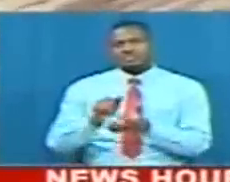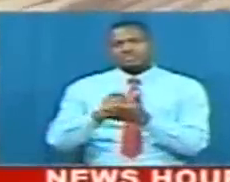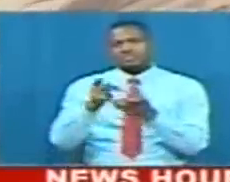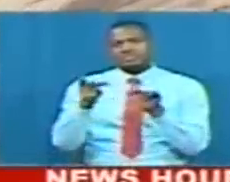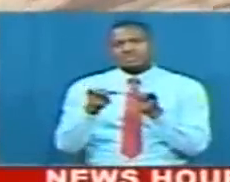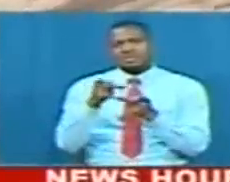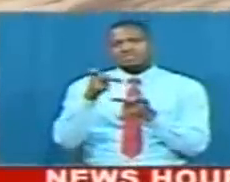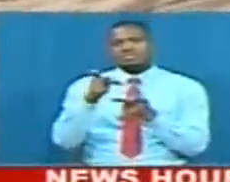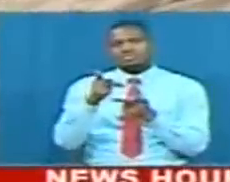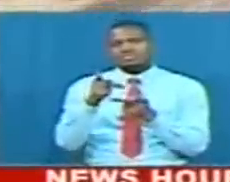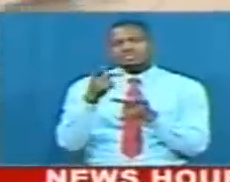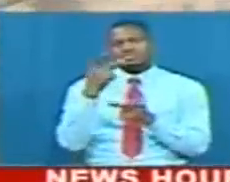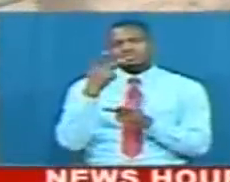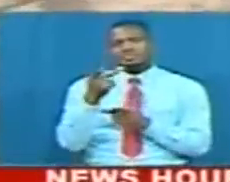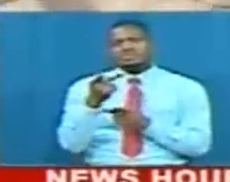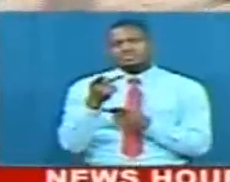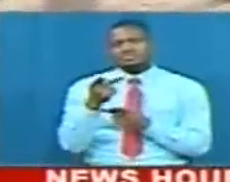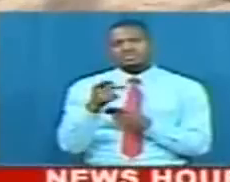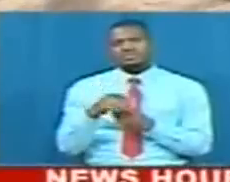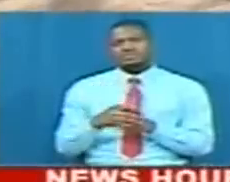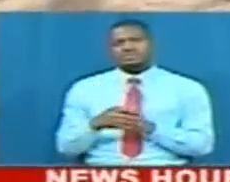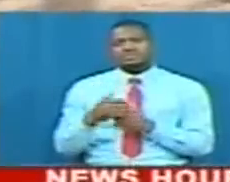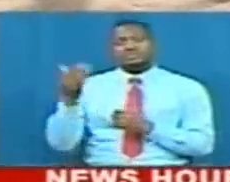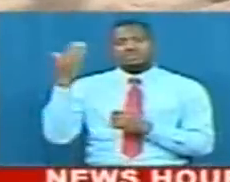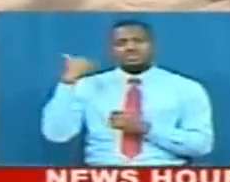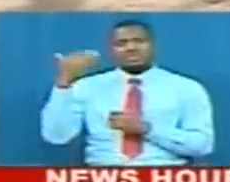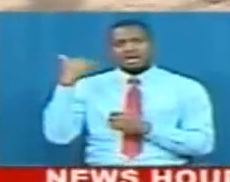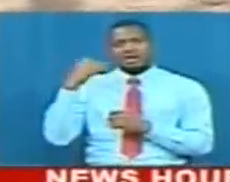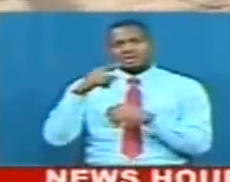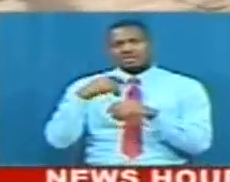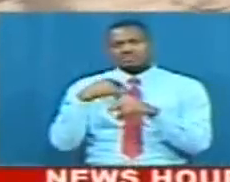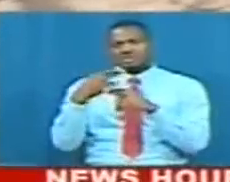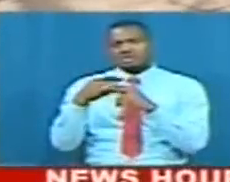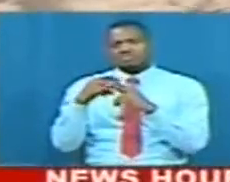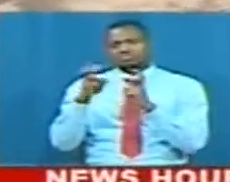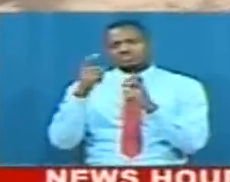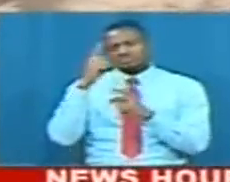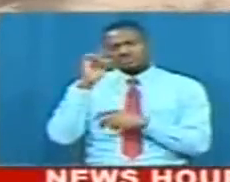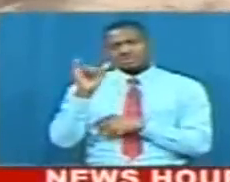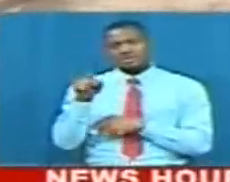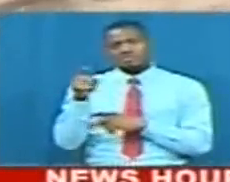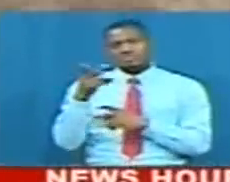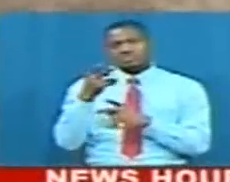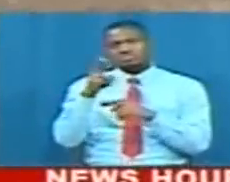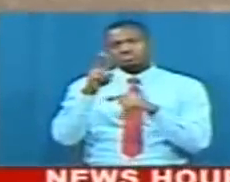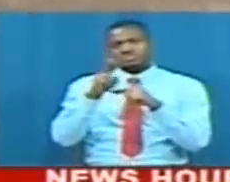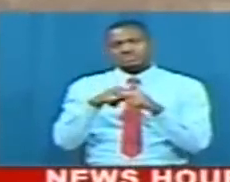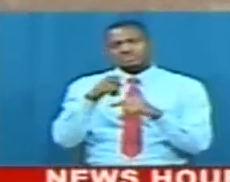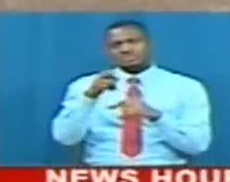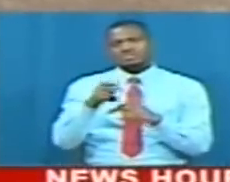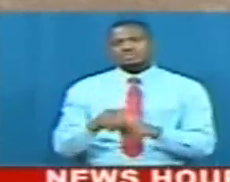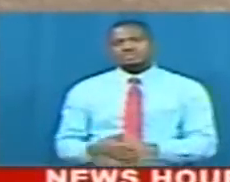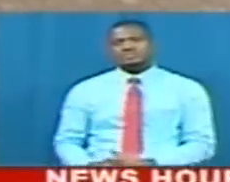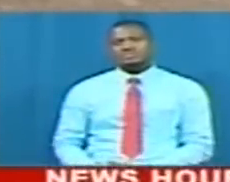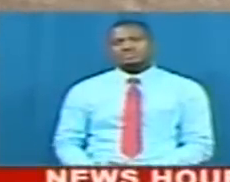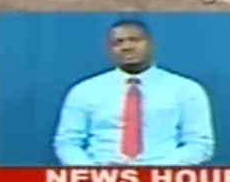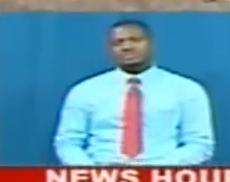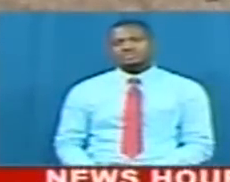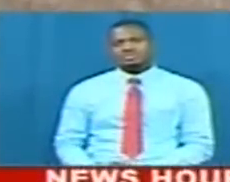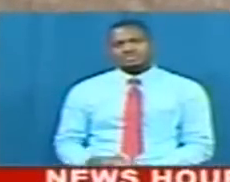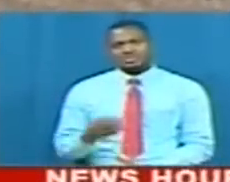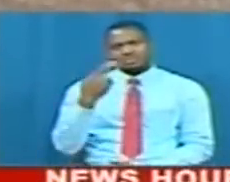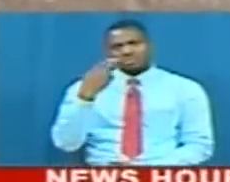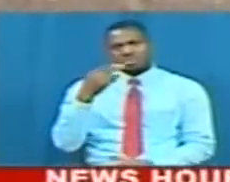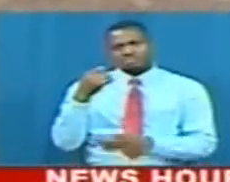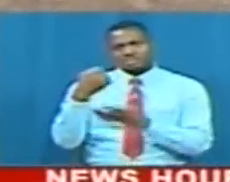where now you call it wine, but in those days we call it pitot. So this is where he was supposed to put his pitot. And you can